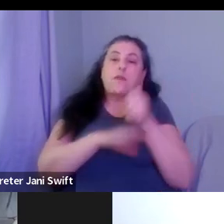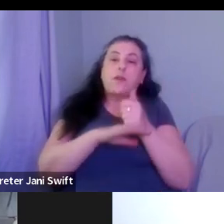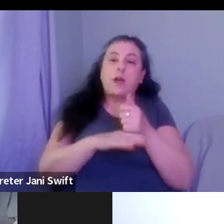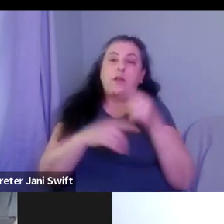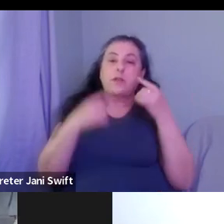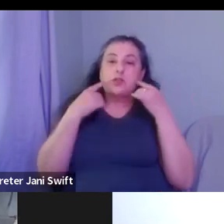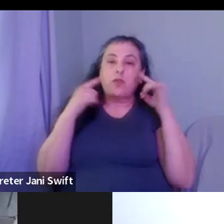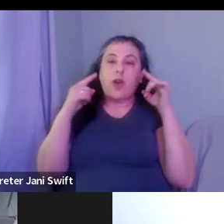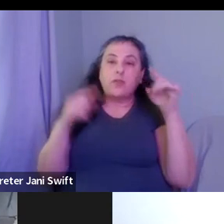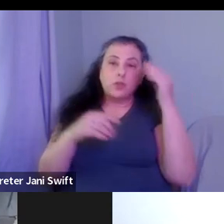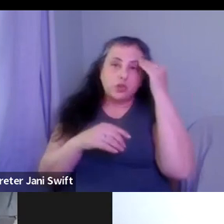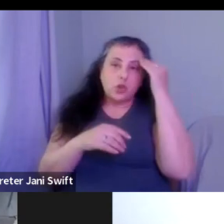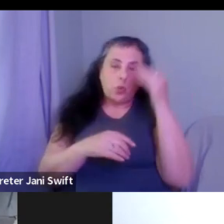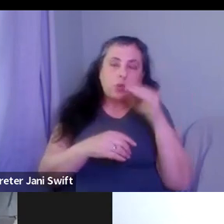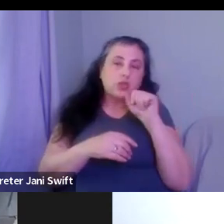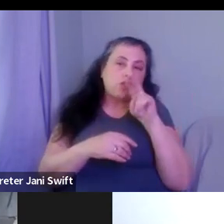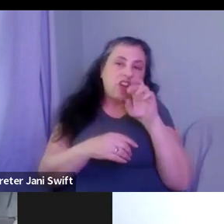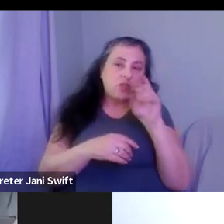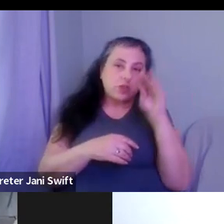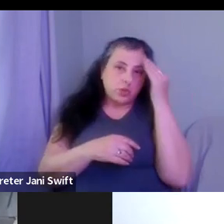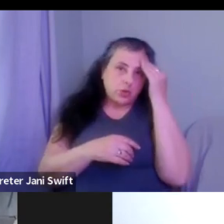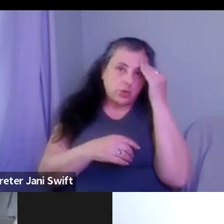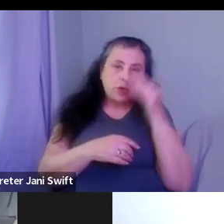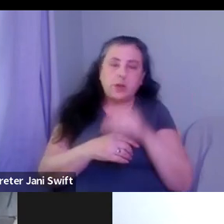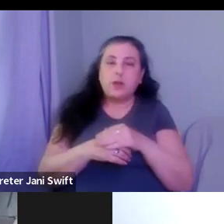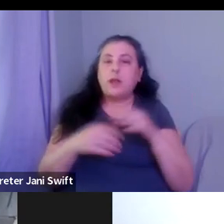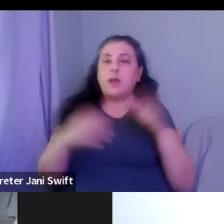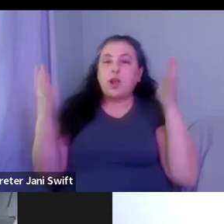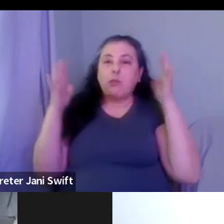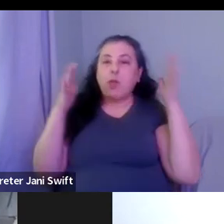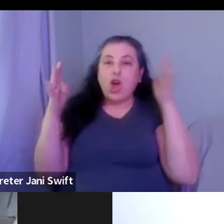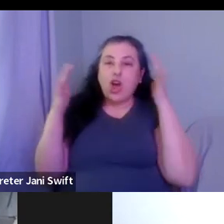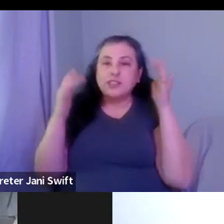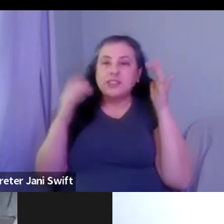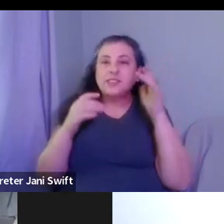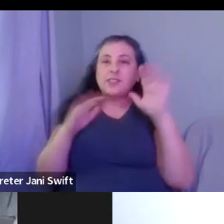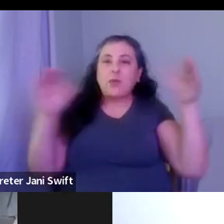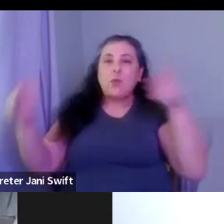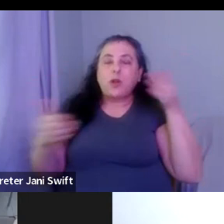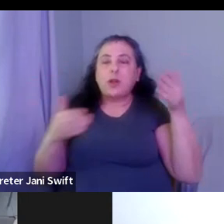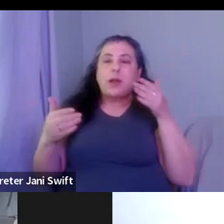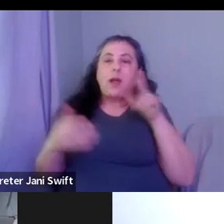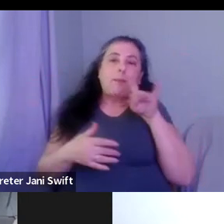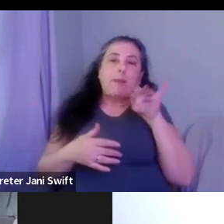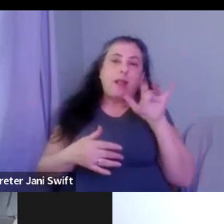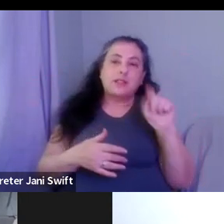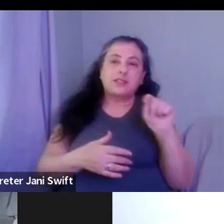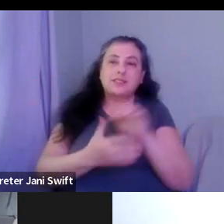Know. So join me, virtual clap, applause, and welcoming our panelists.